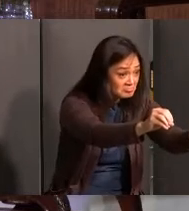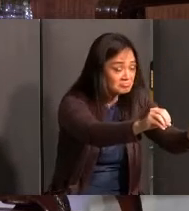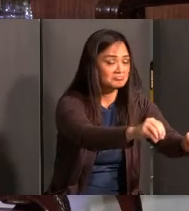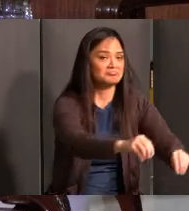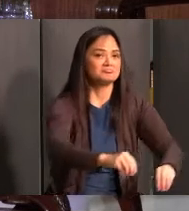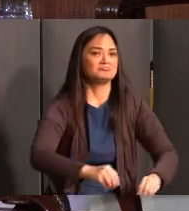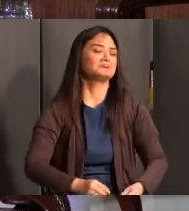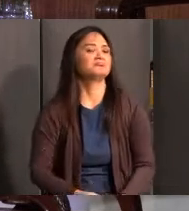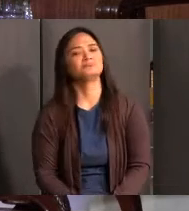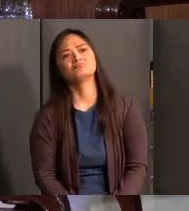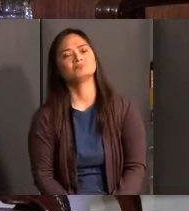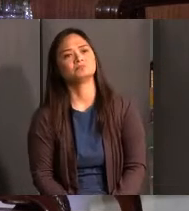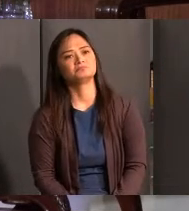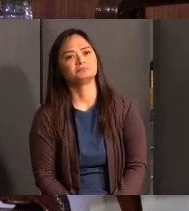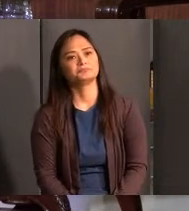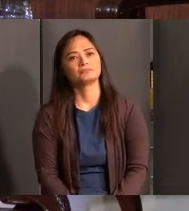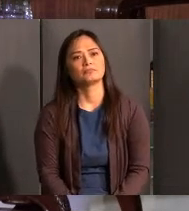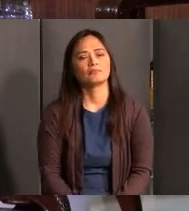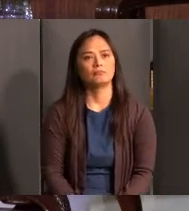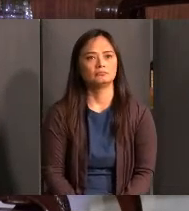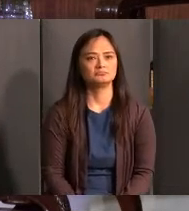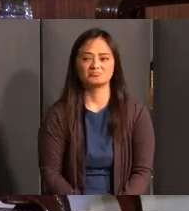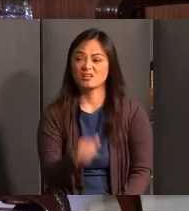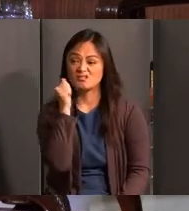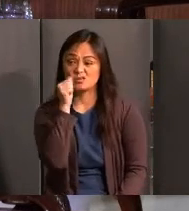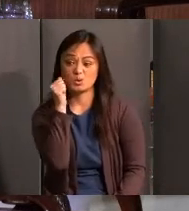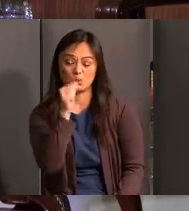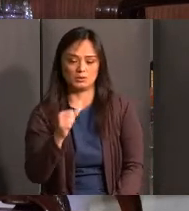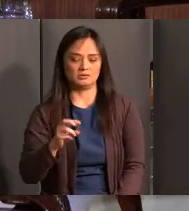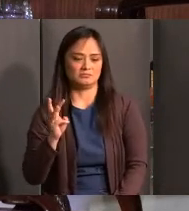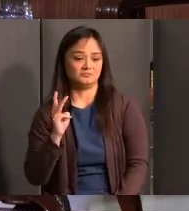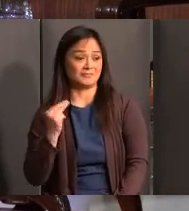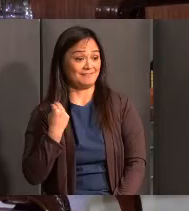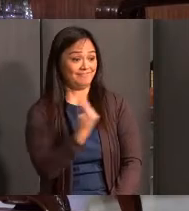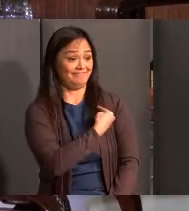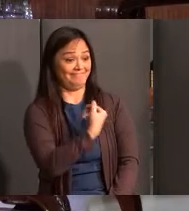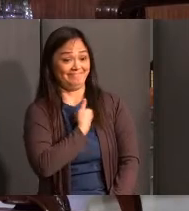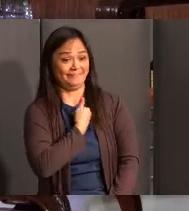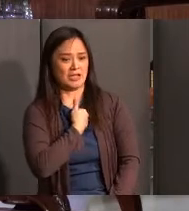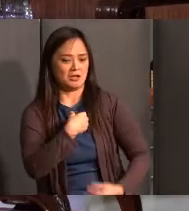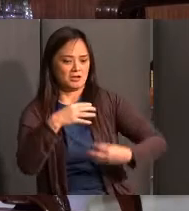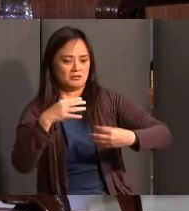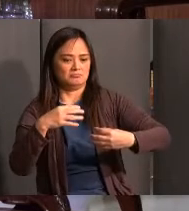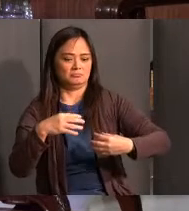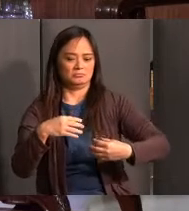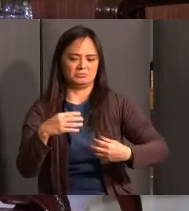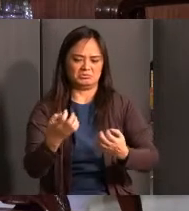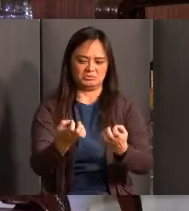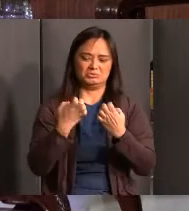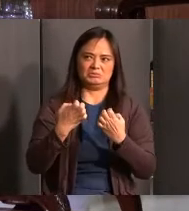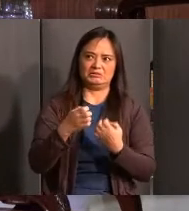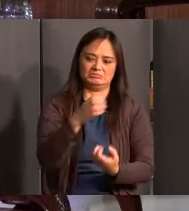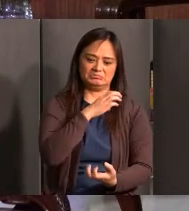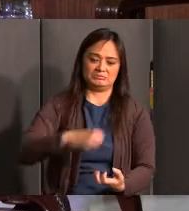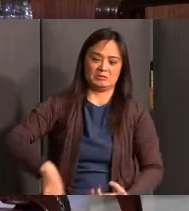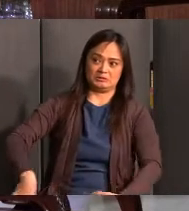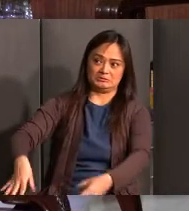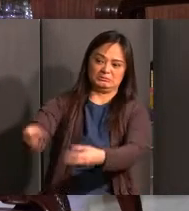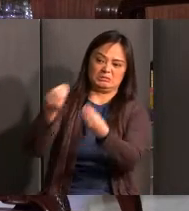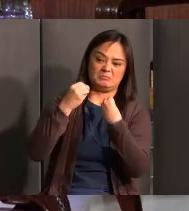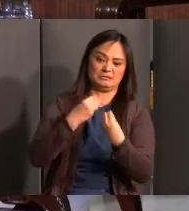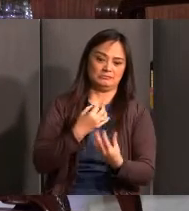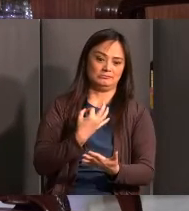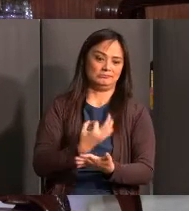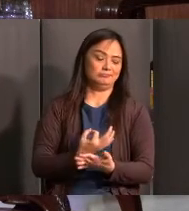Madalas mga kapatid, ang gusto lang nating ibigay sa atin ni Kristo e